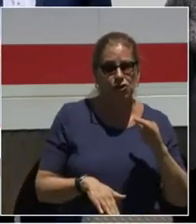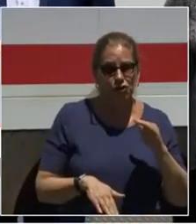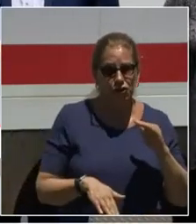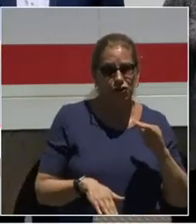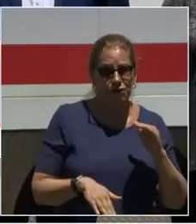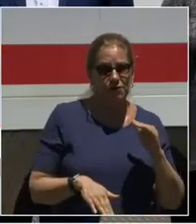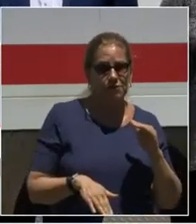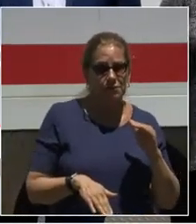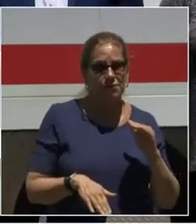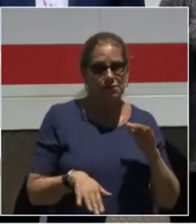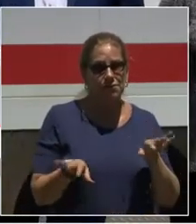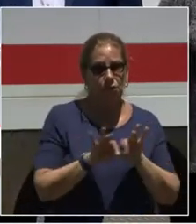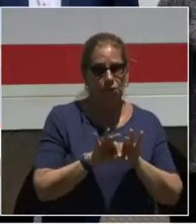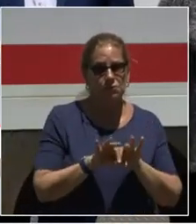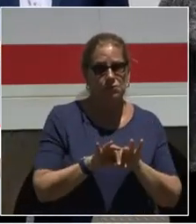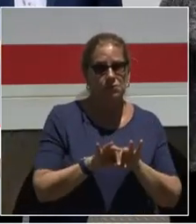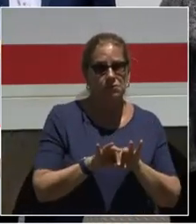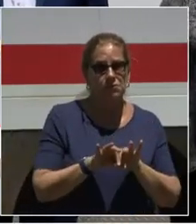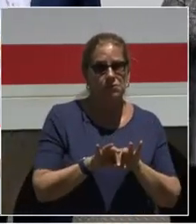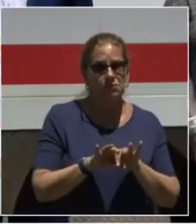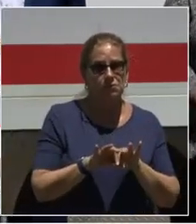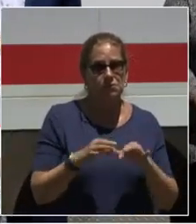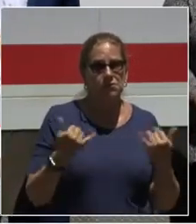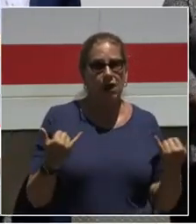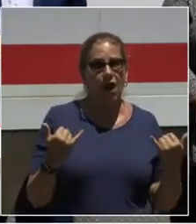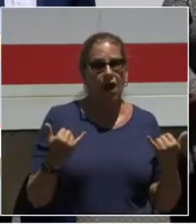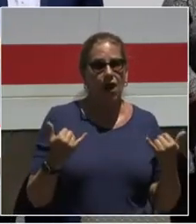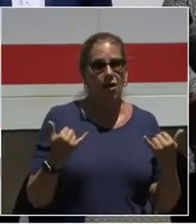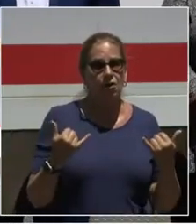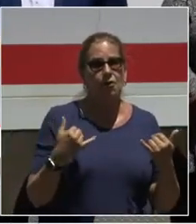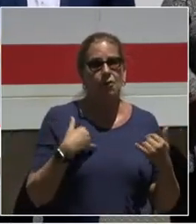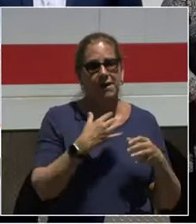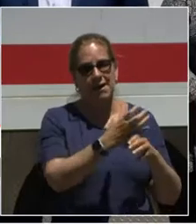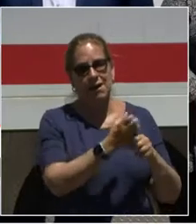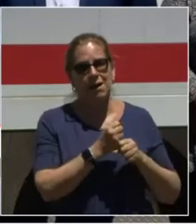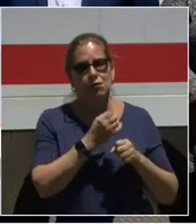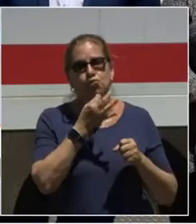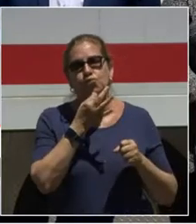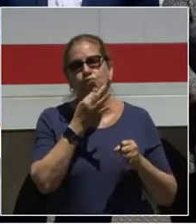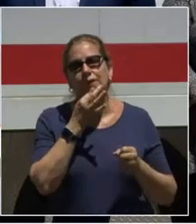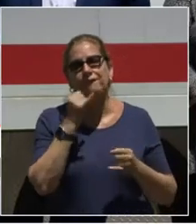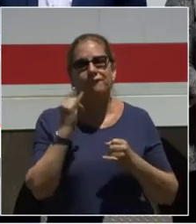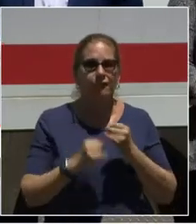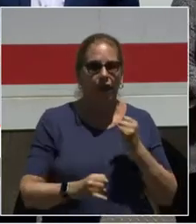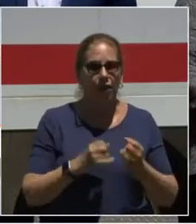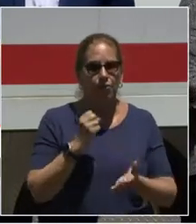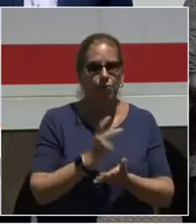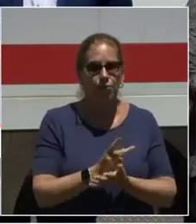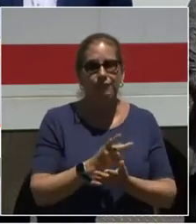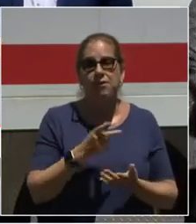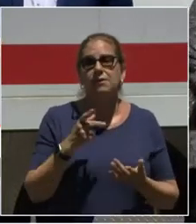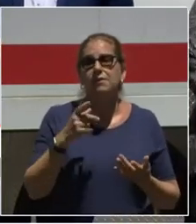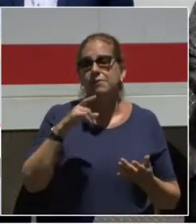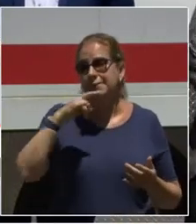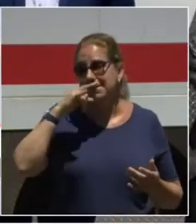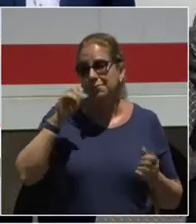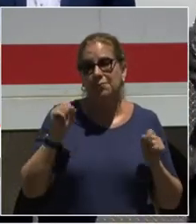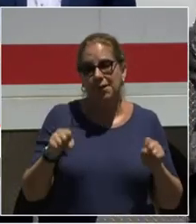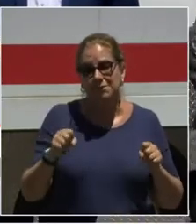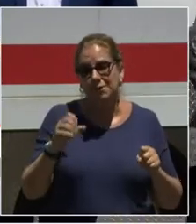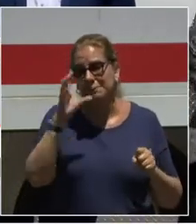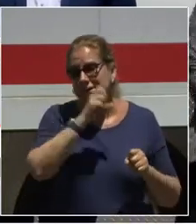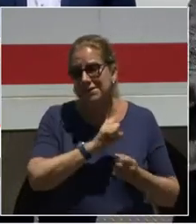the final approval hasn't happened, your kids could miss school if they're not unvaccinated, if there is a